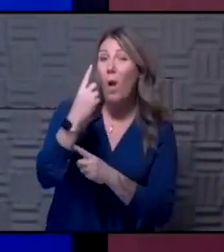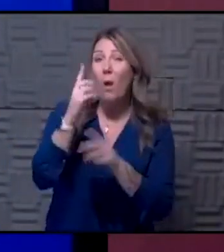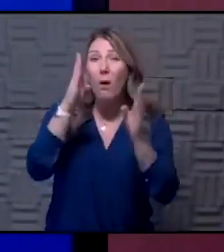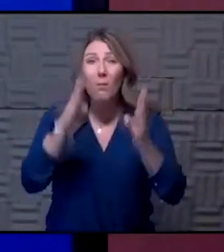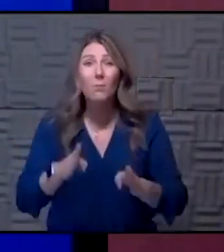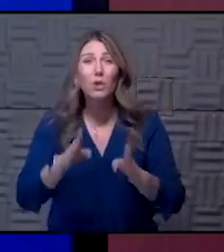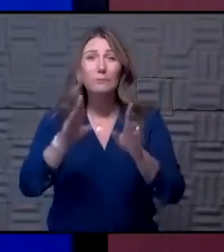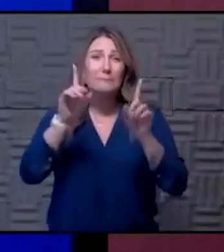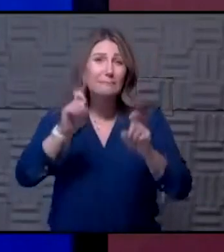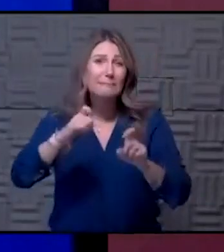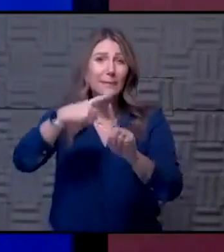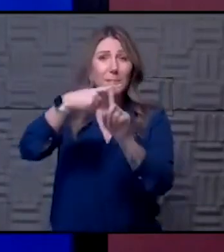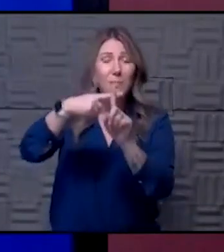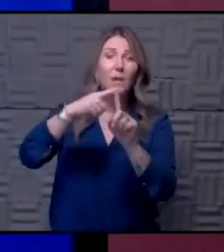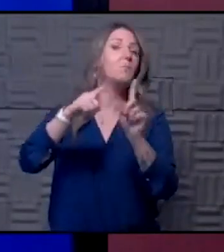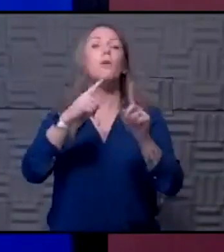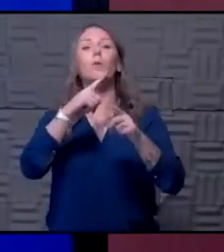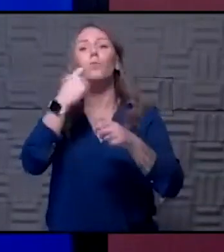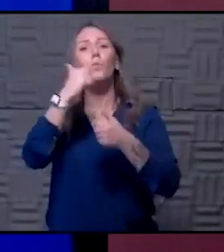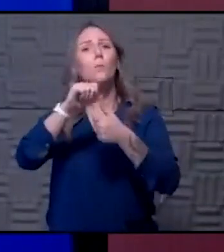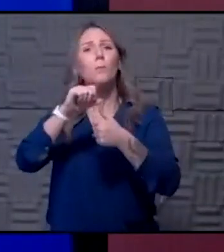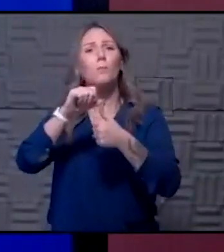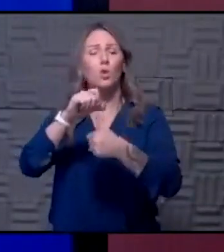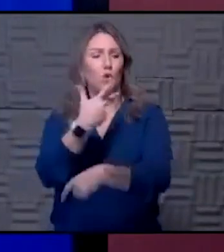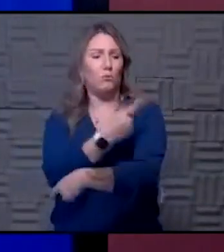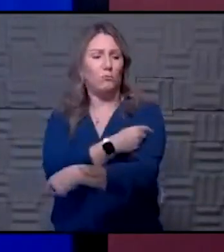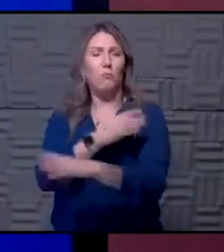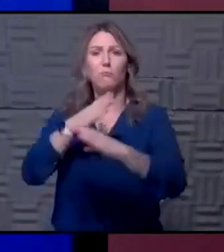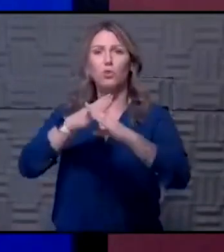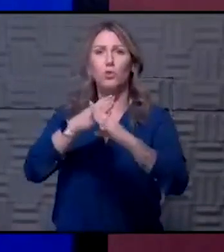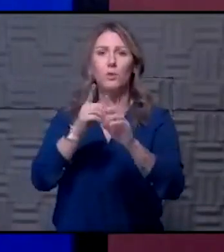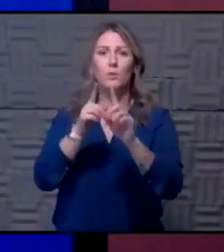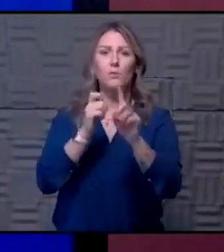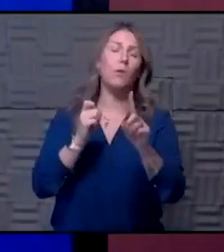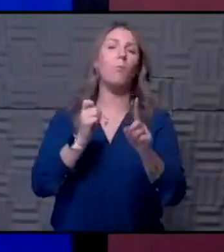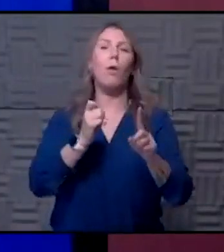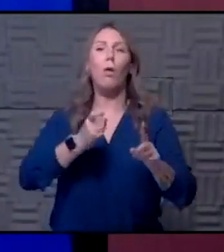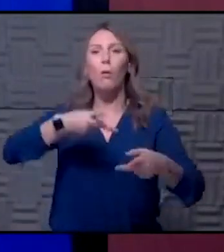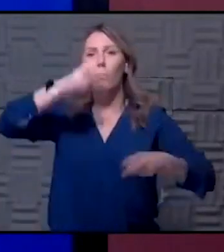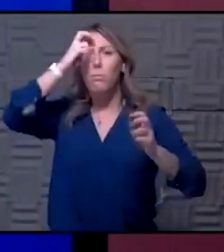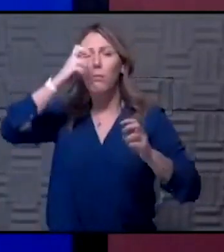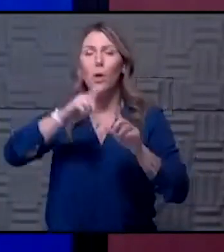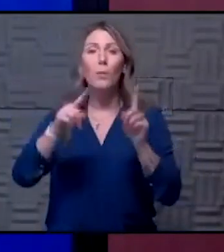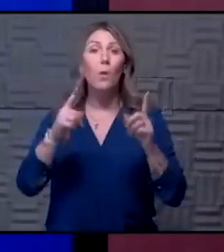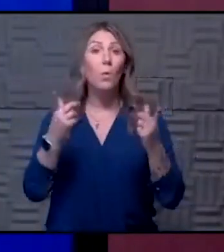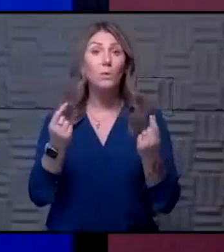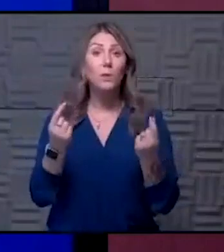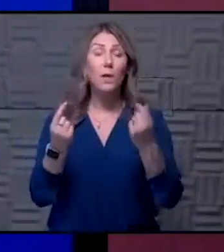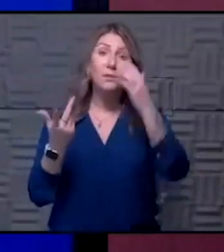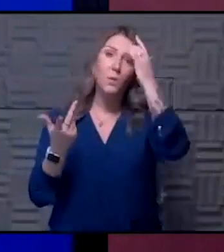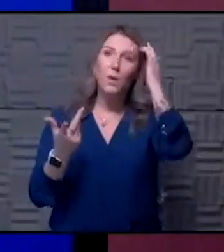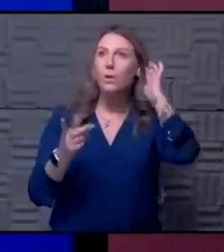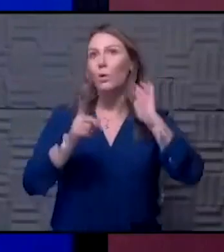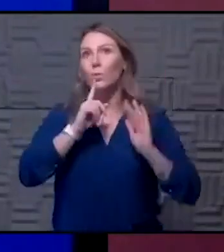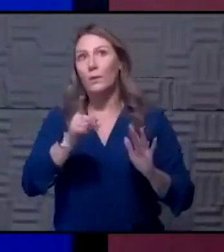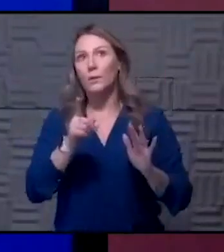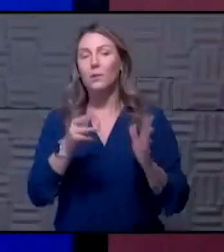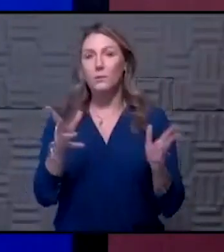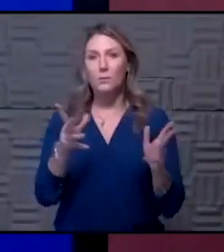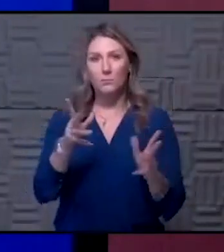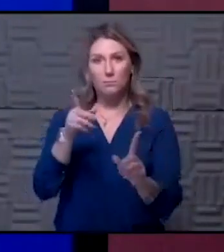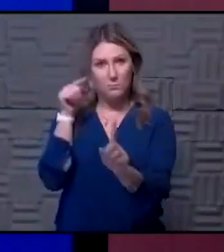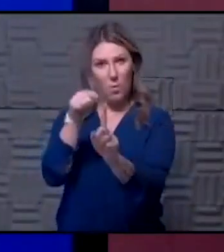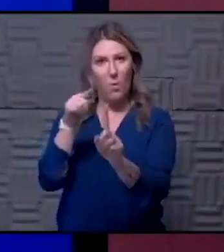tested, turning positive. And remember, the shot protects you from getting very ill, but really what it does is, that's what it really does, but it also